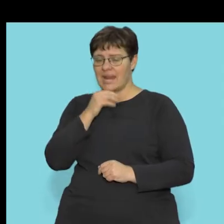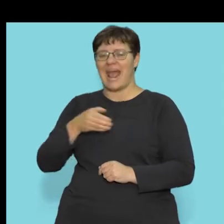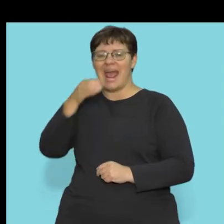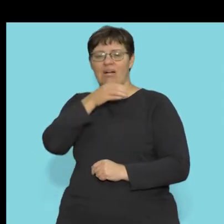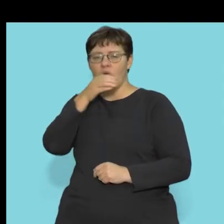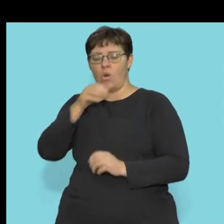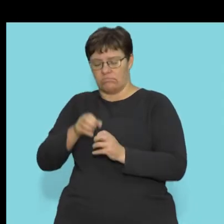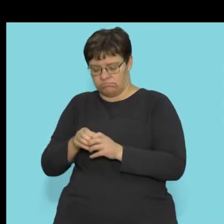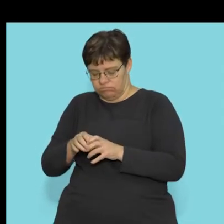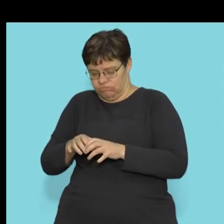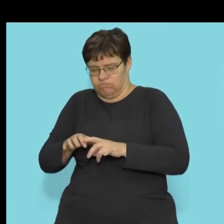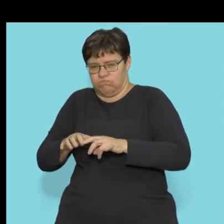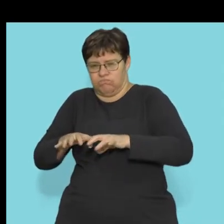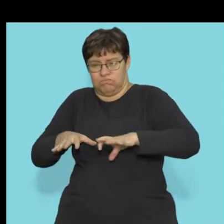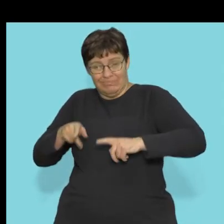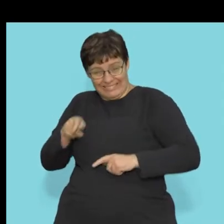alcoholic fermentation.